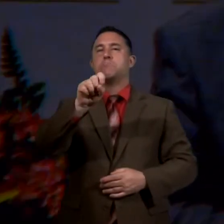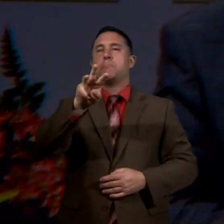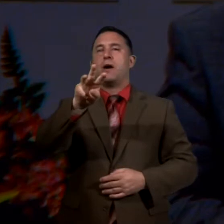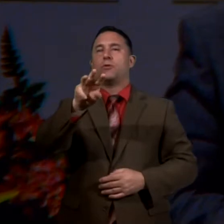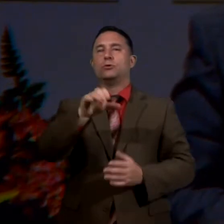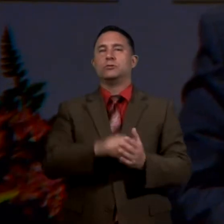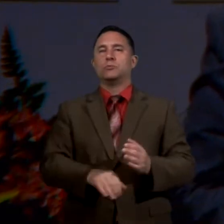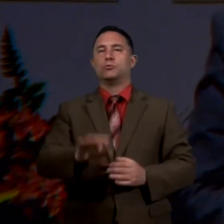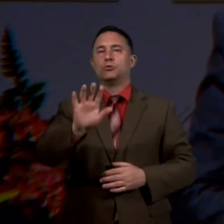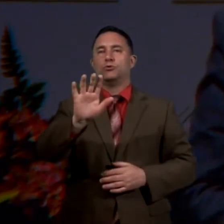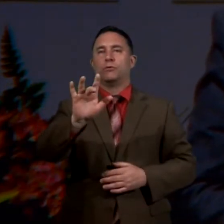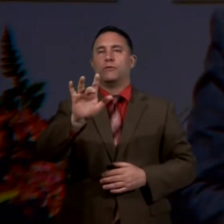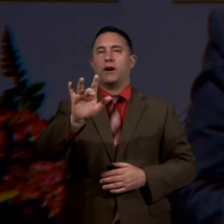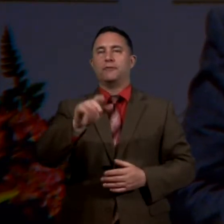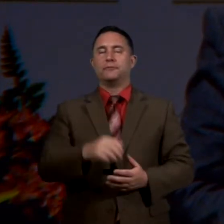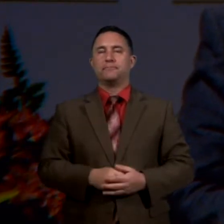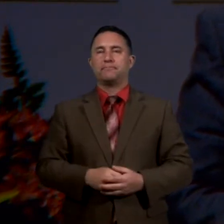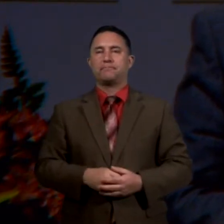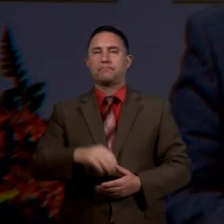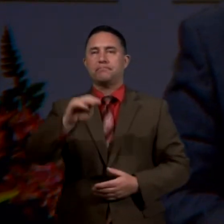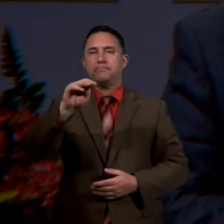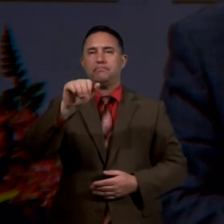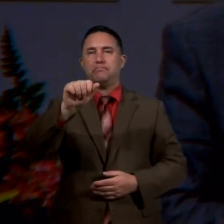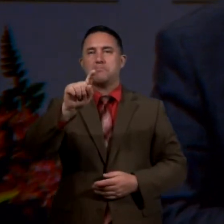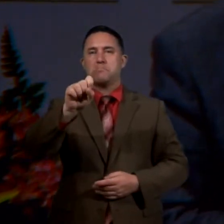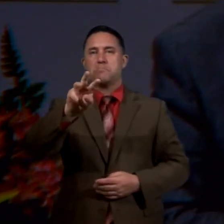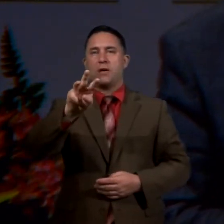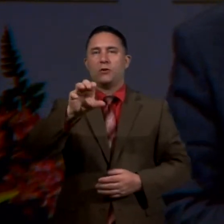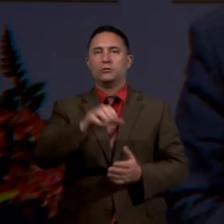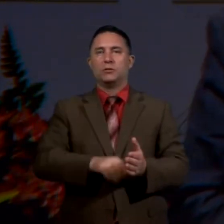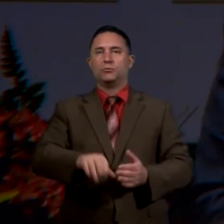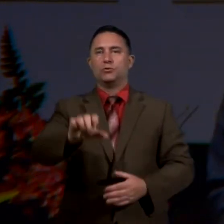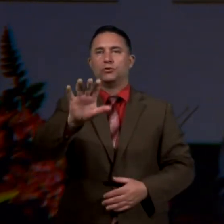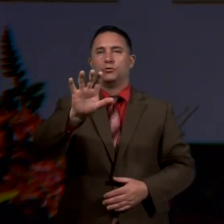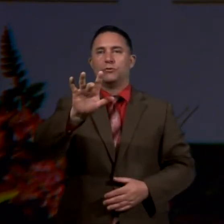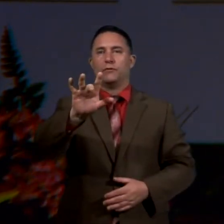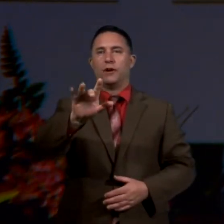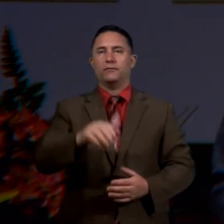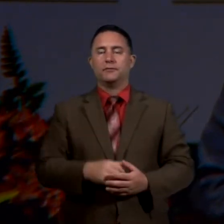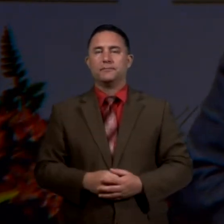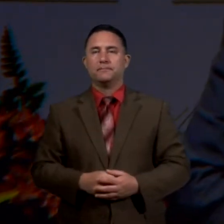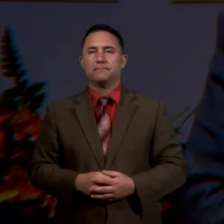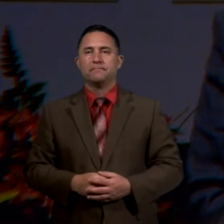number 25. The book of Matthew, chapter number